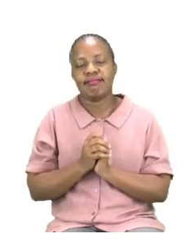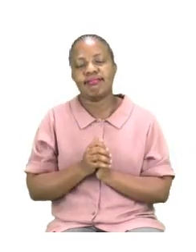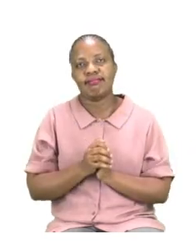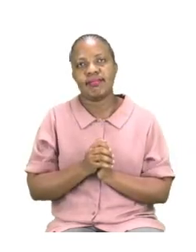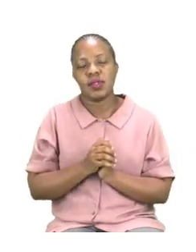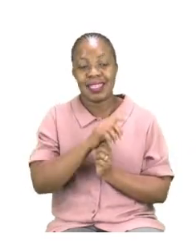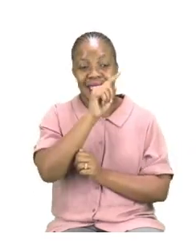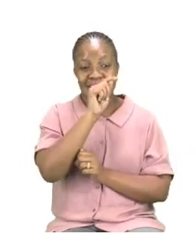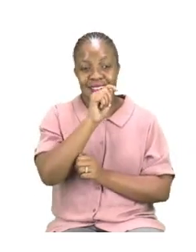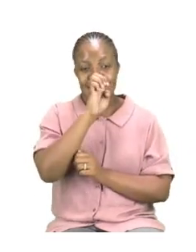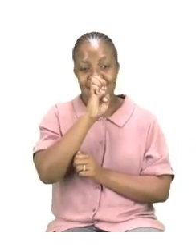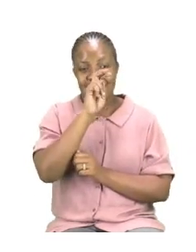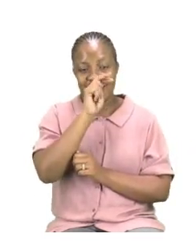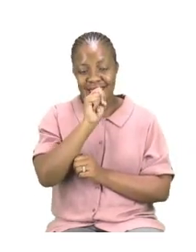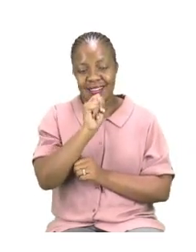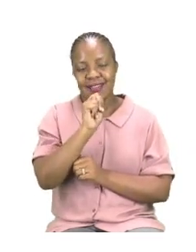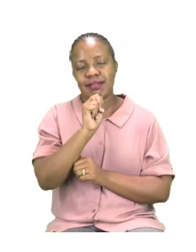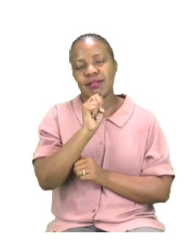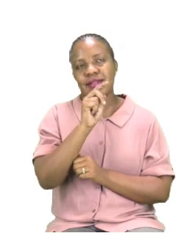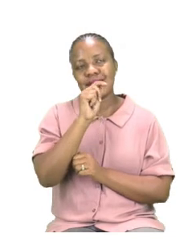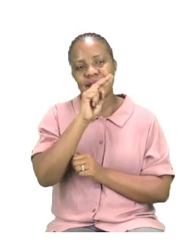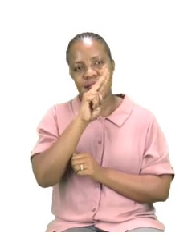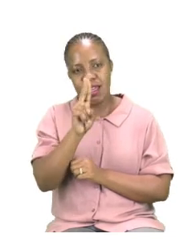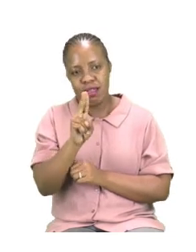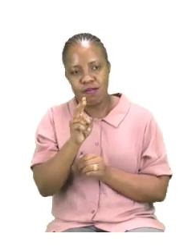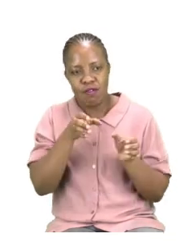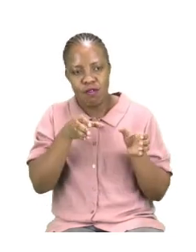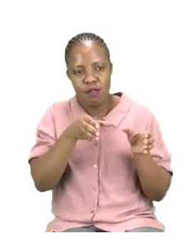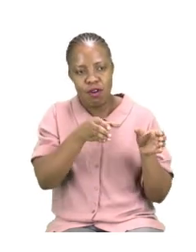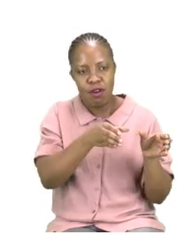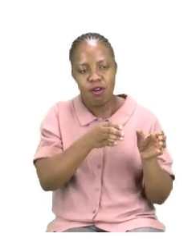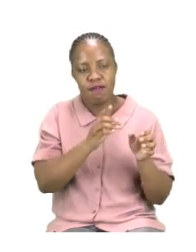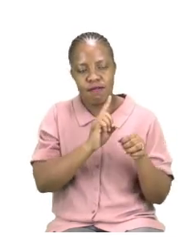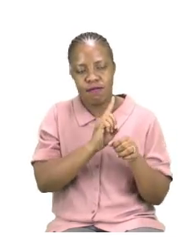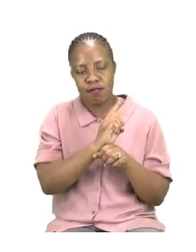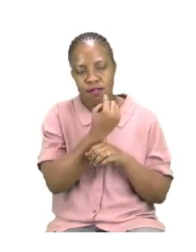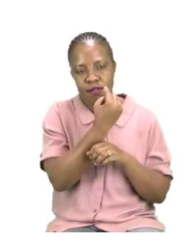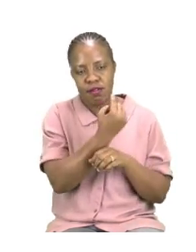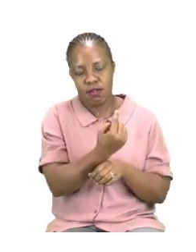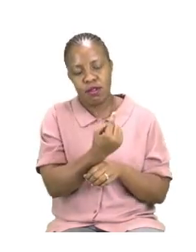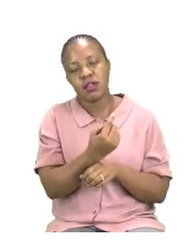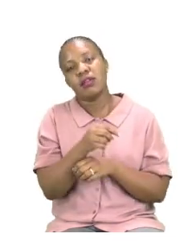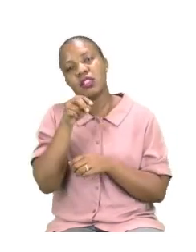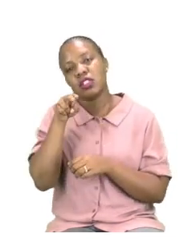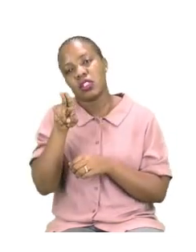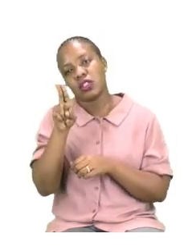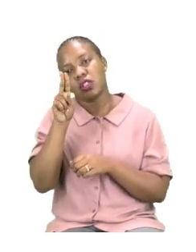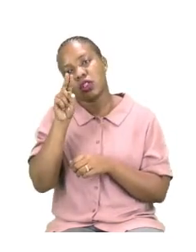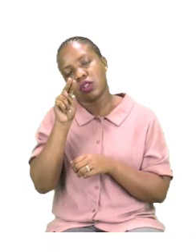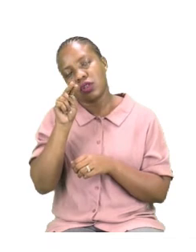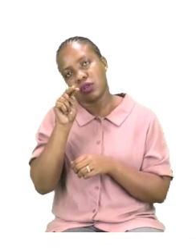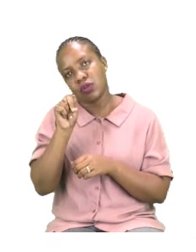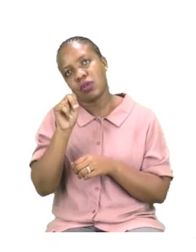tens on them by themselves and the units by themselves. So we have 40